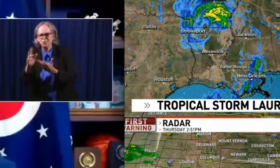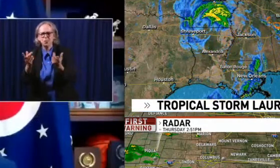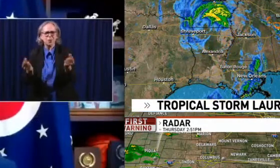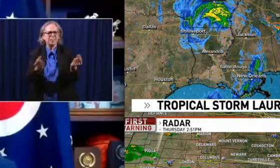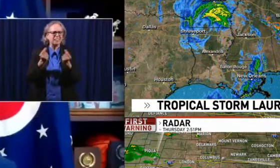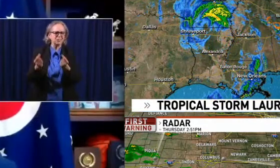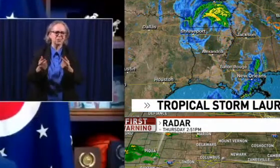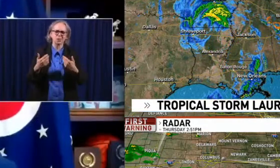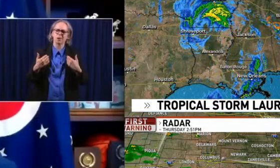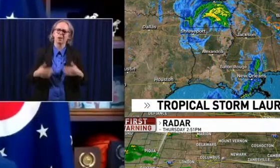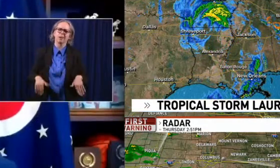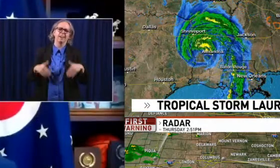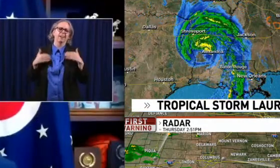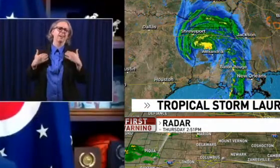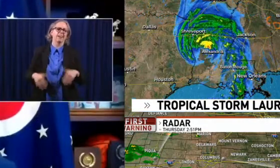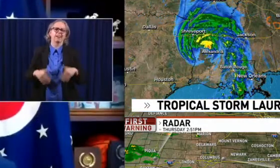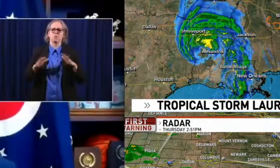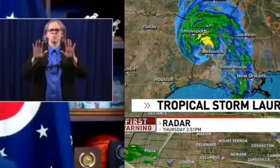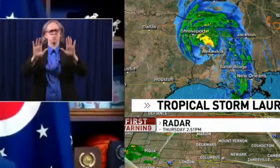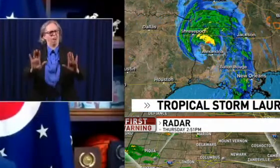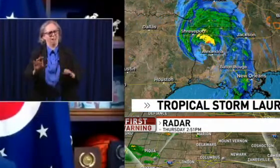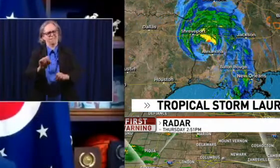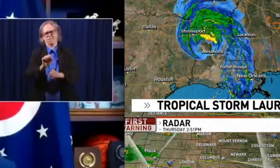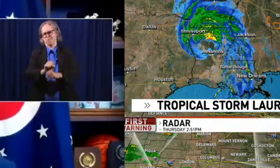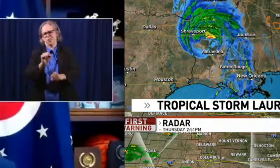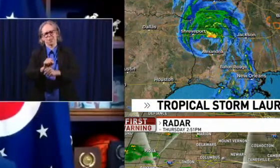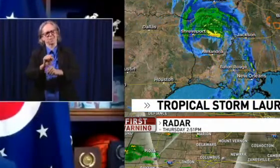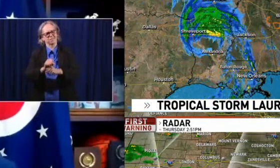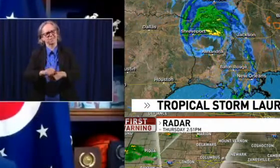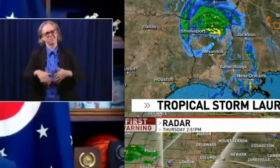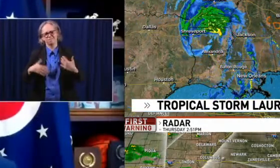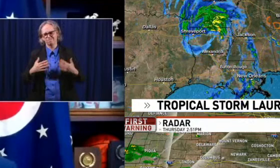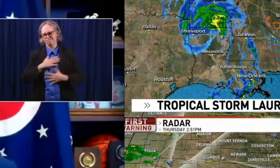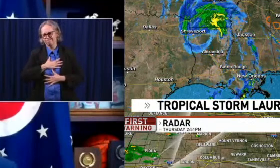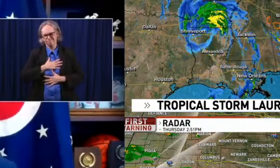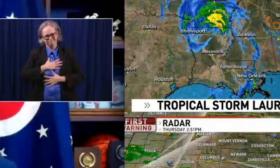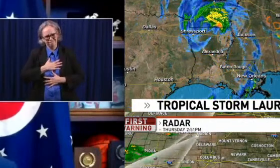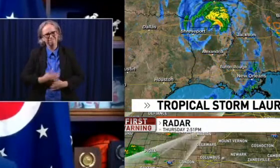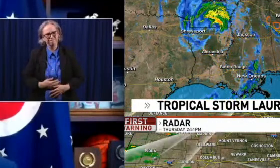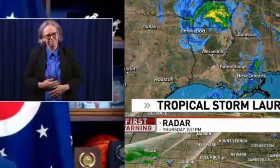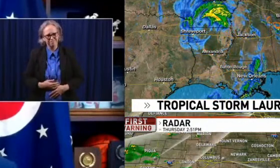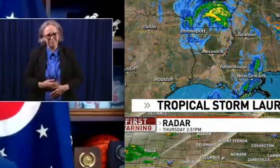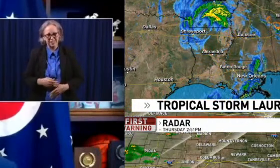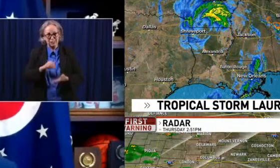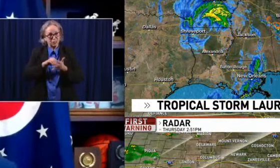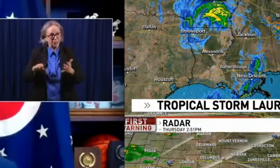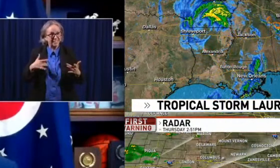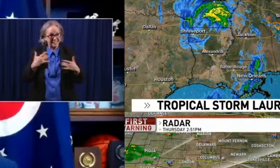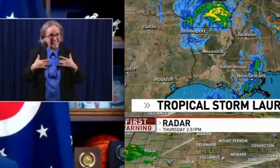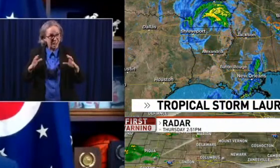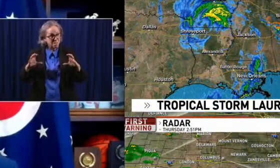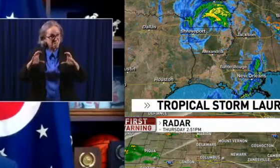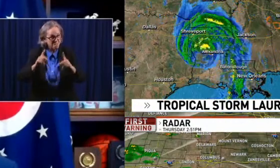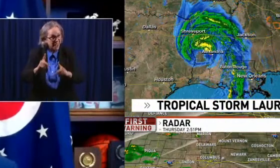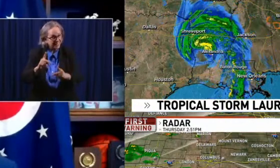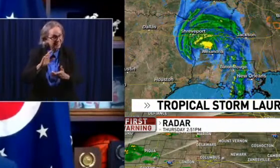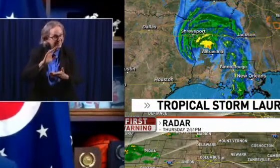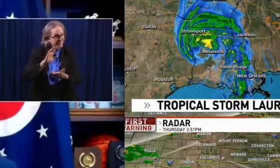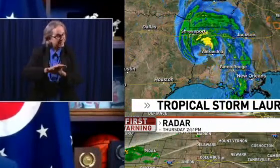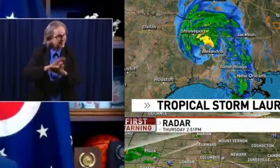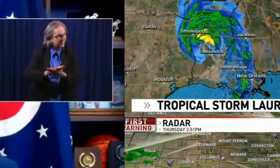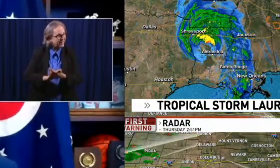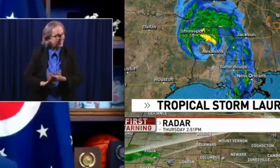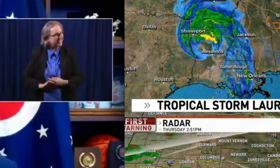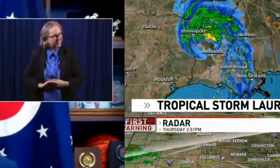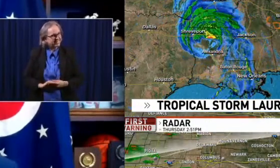of helping students get back into making academic progress. I wanted to start on